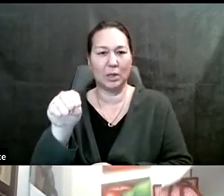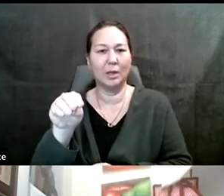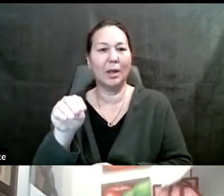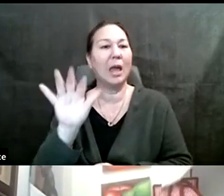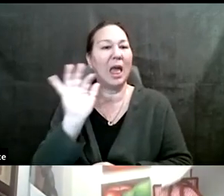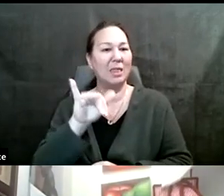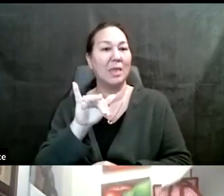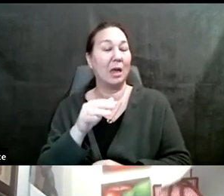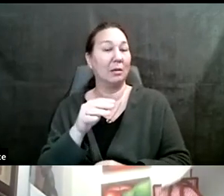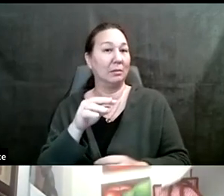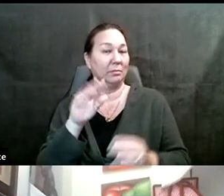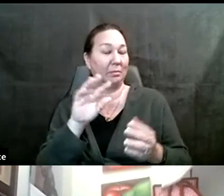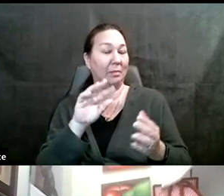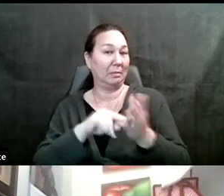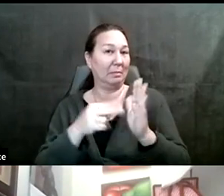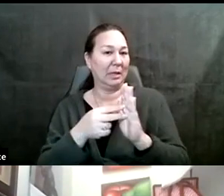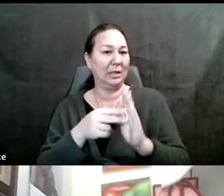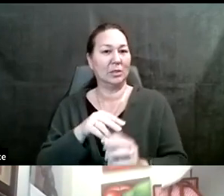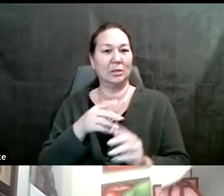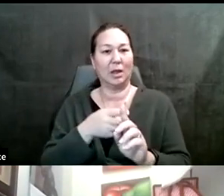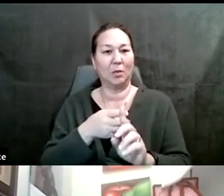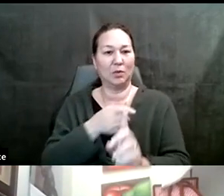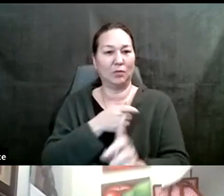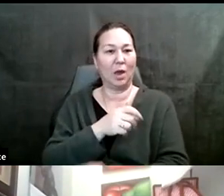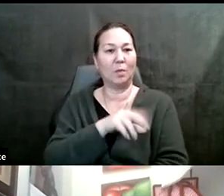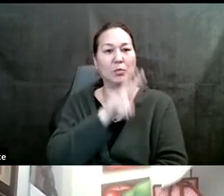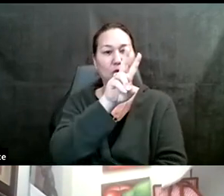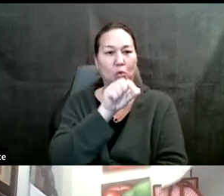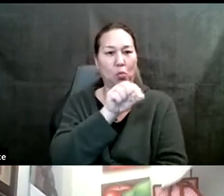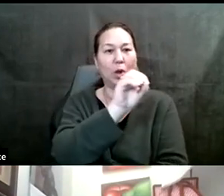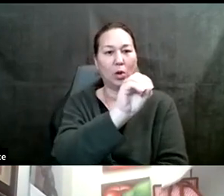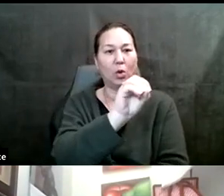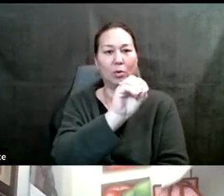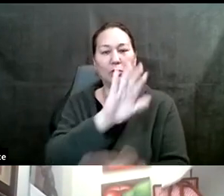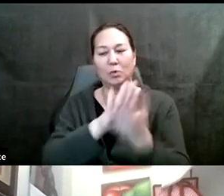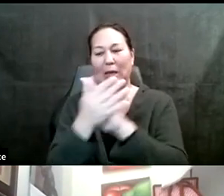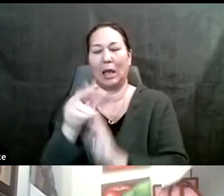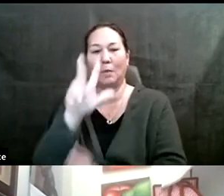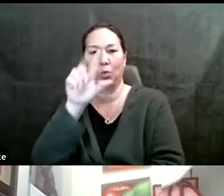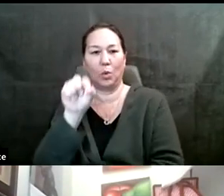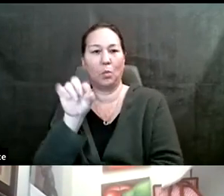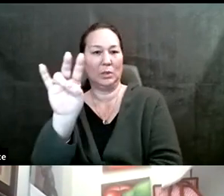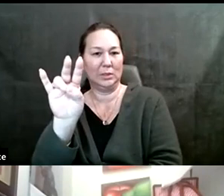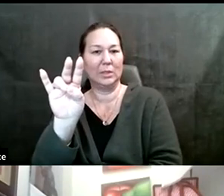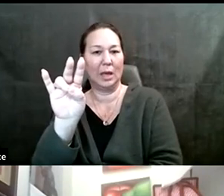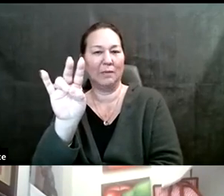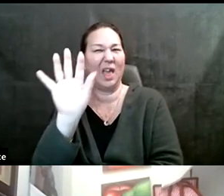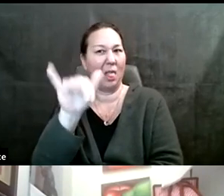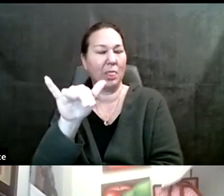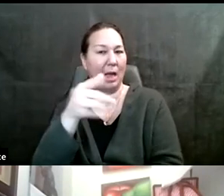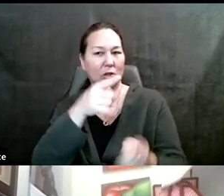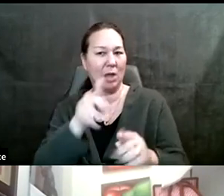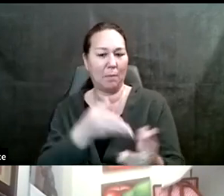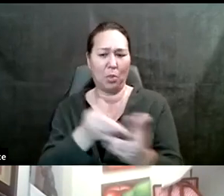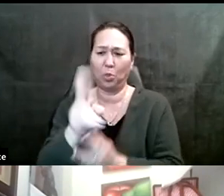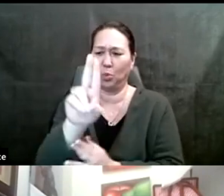3.7 and that was a trend that we saw Across the Nation and the state this this Dropout